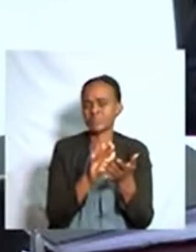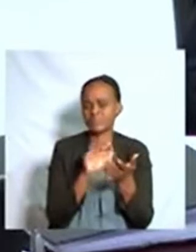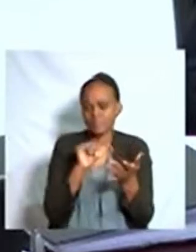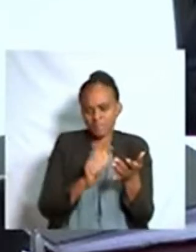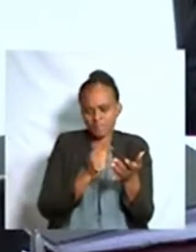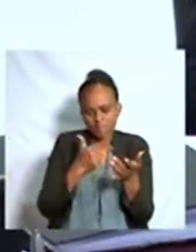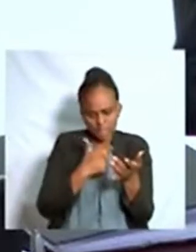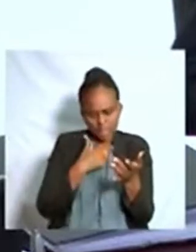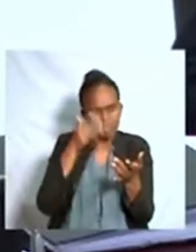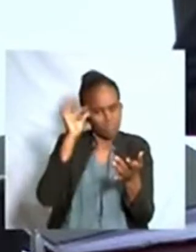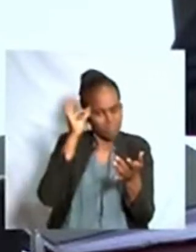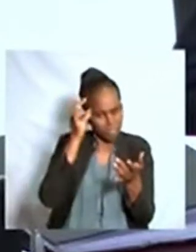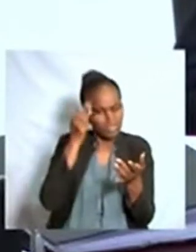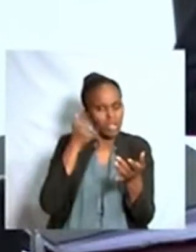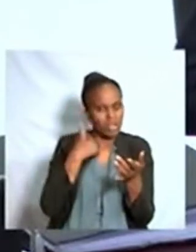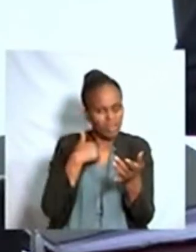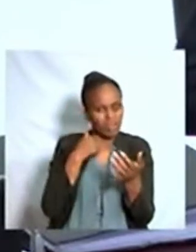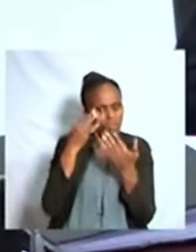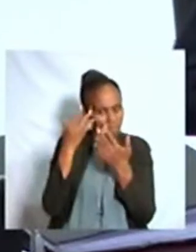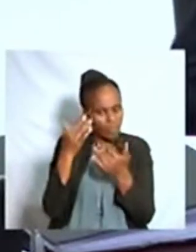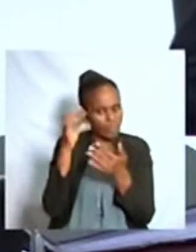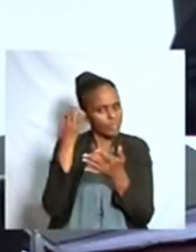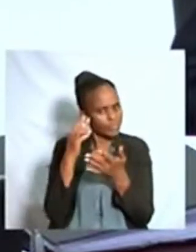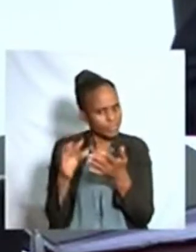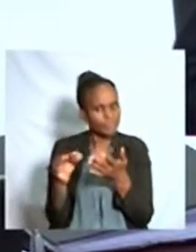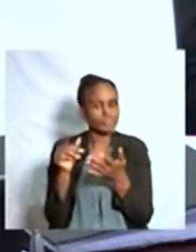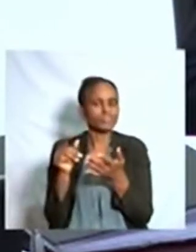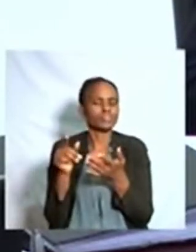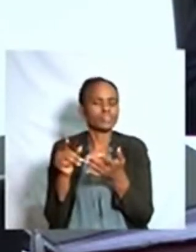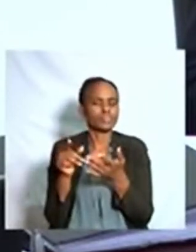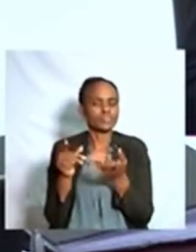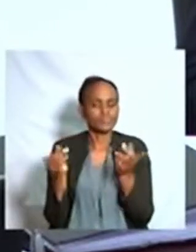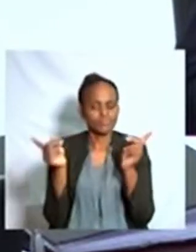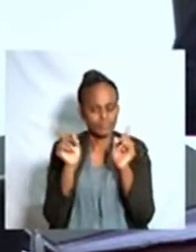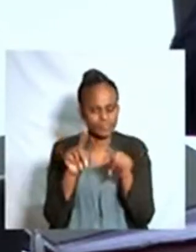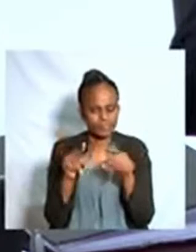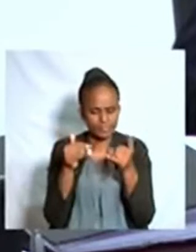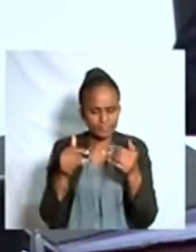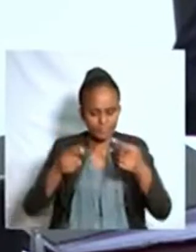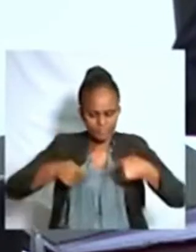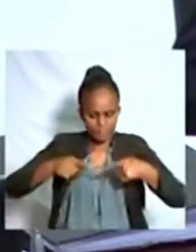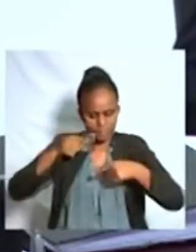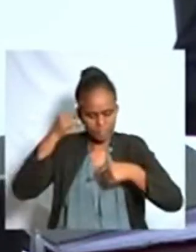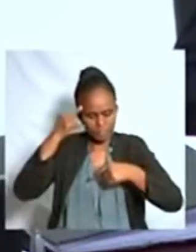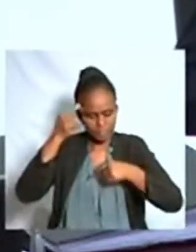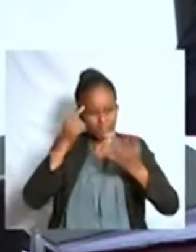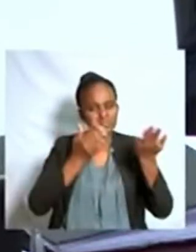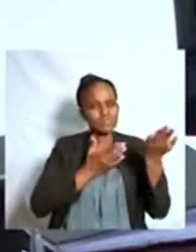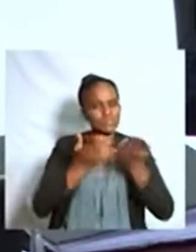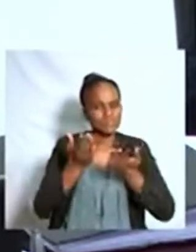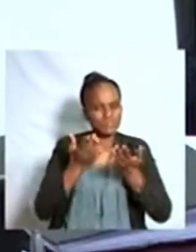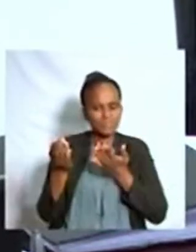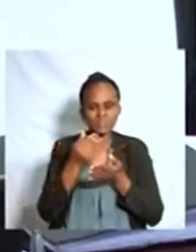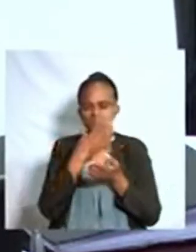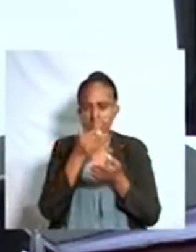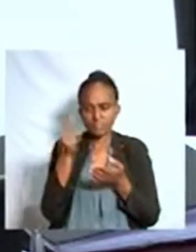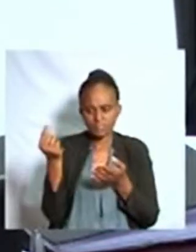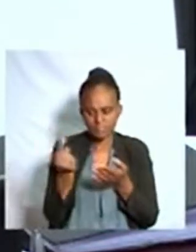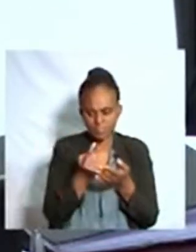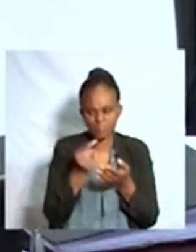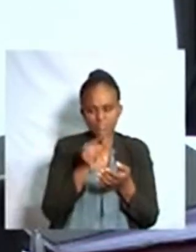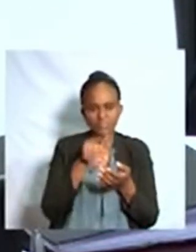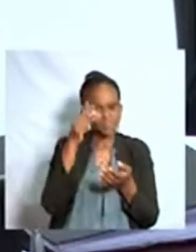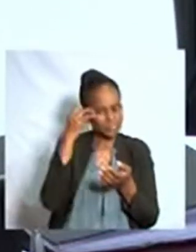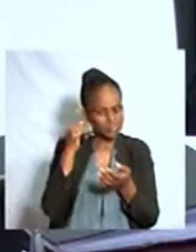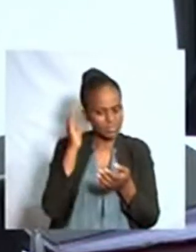taken note. I hope Secretariat that when the Local Government Service Commission comes, this particular officer,